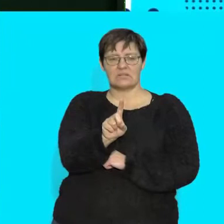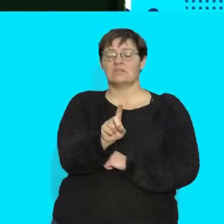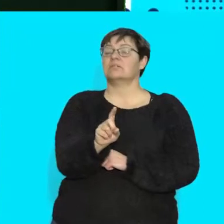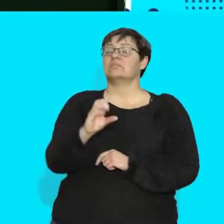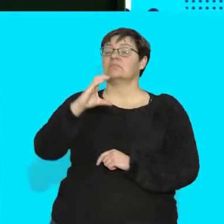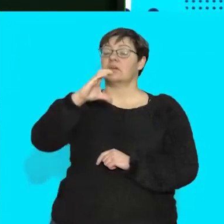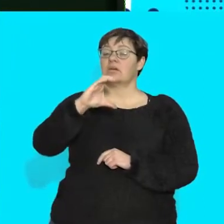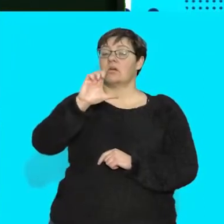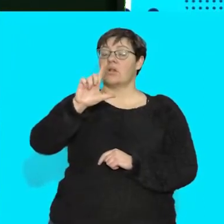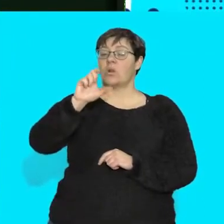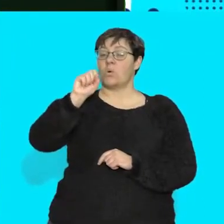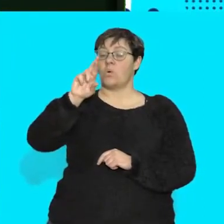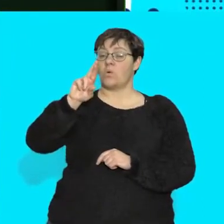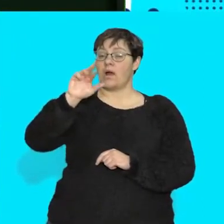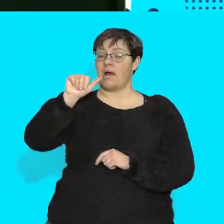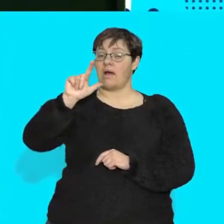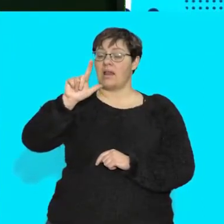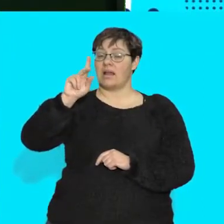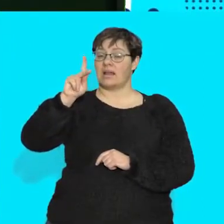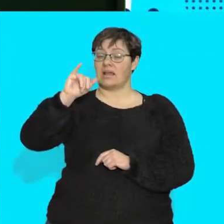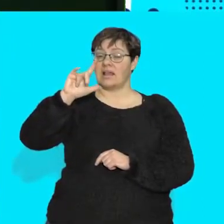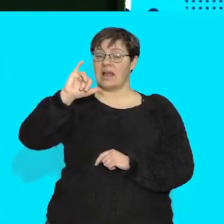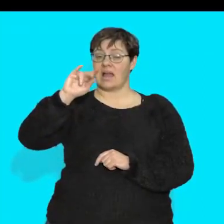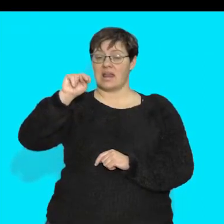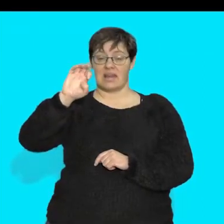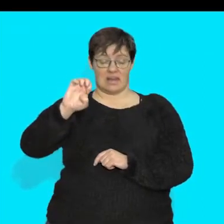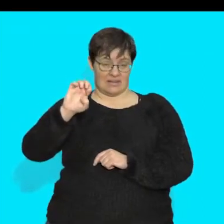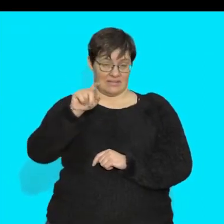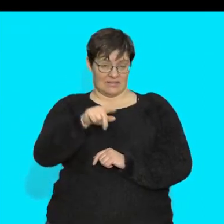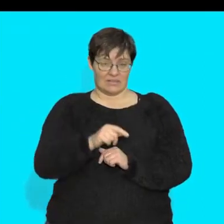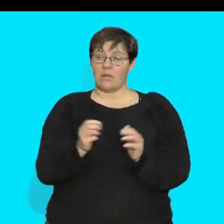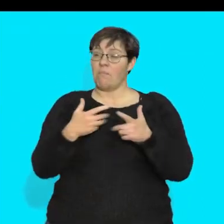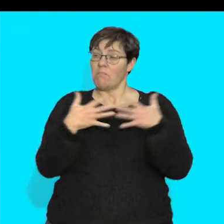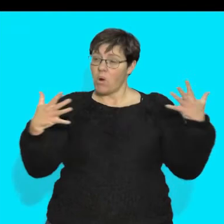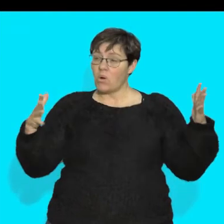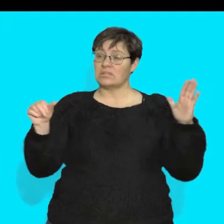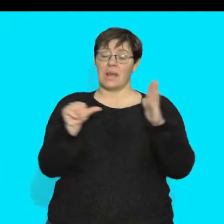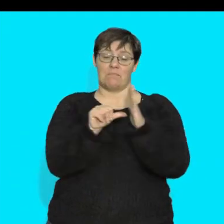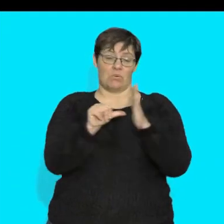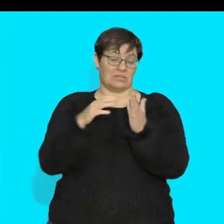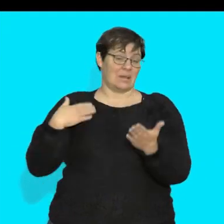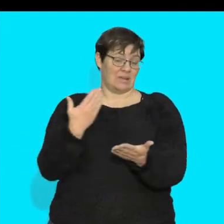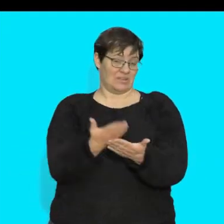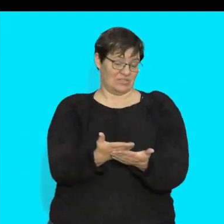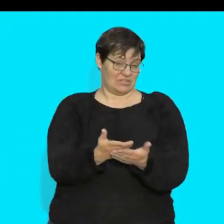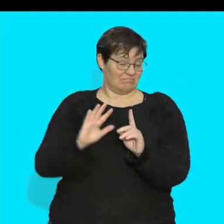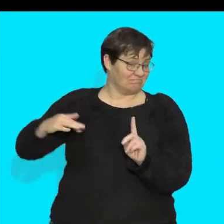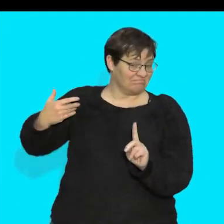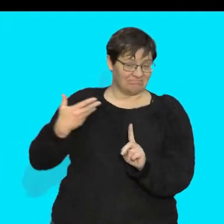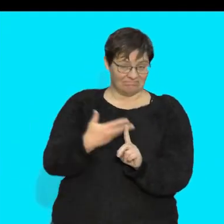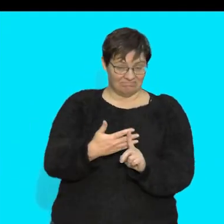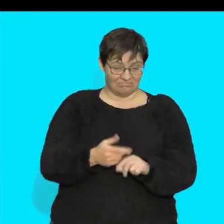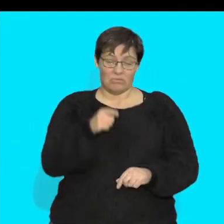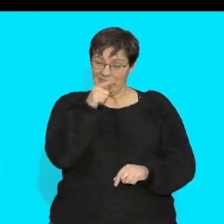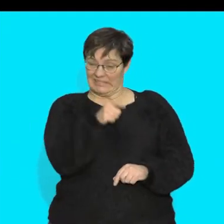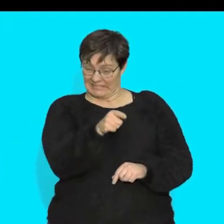chlor-alkali industry. So let's get into that and make sure that we're understanding it's the most important application that we've got